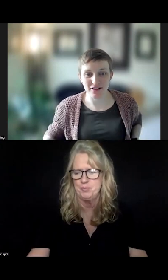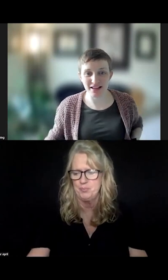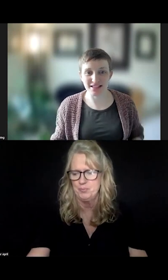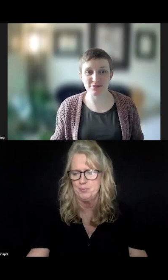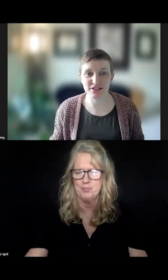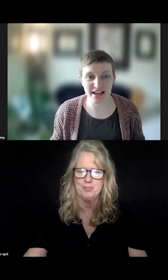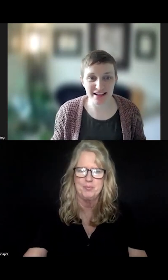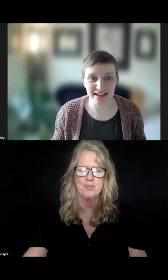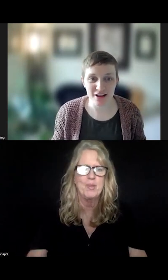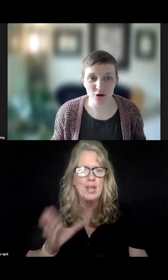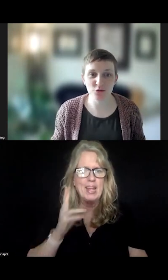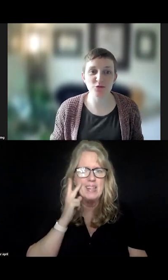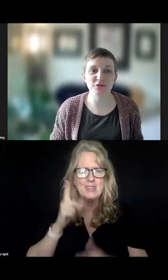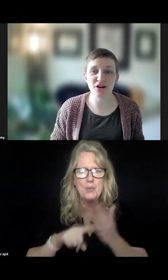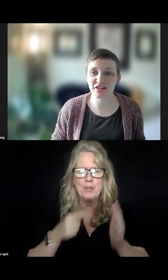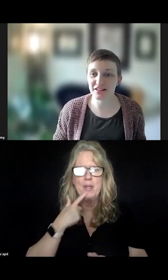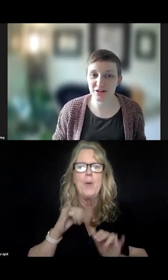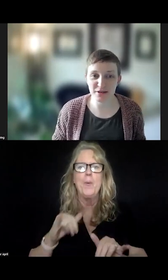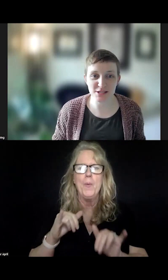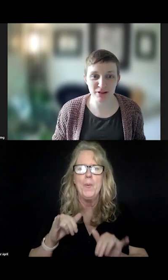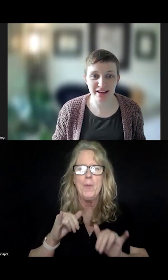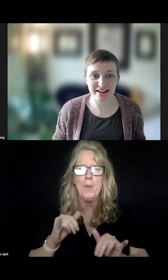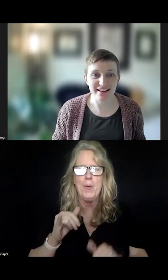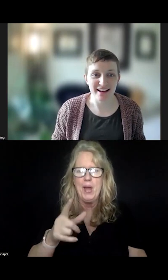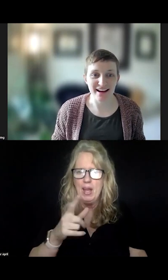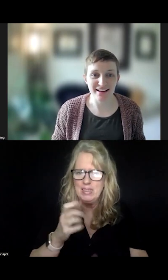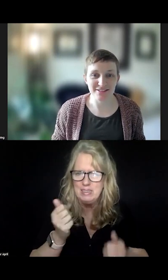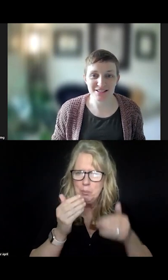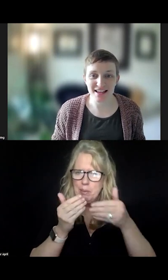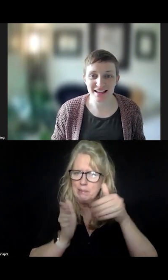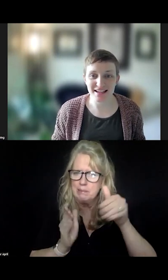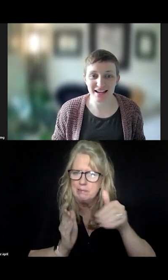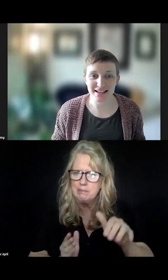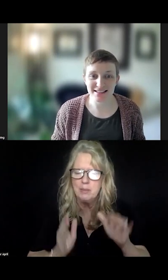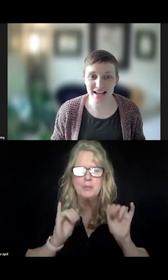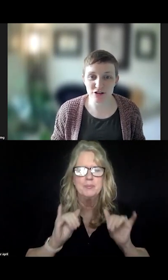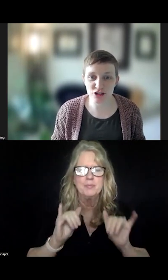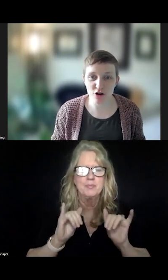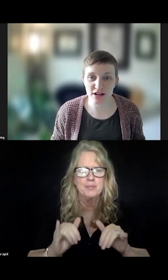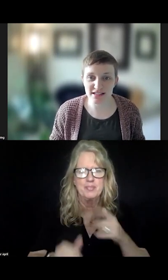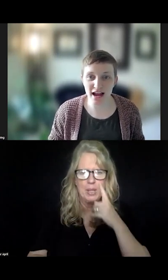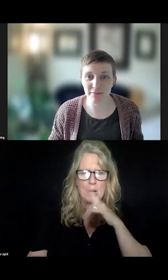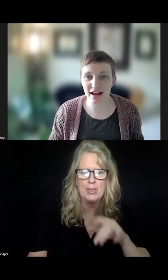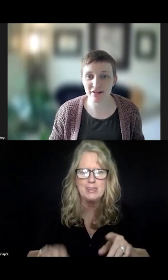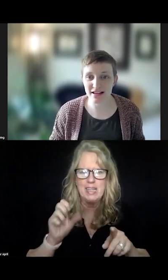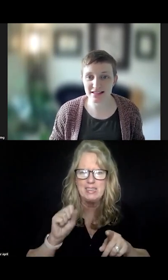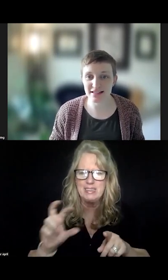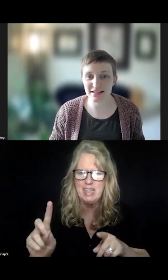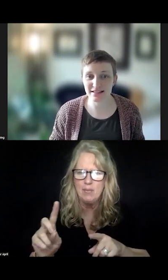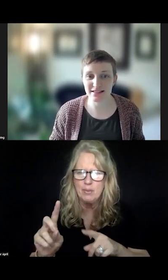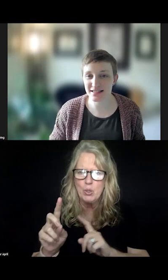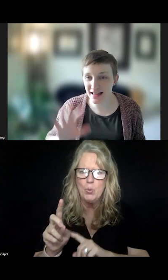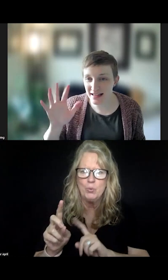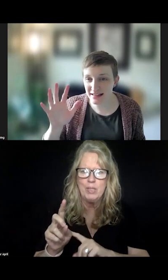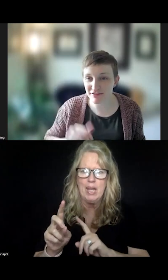All right, let's see what you said. Ooh, you all are a little bit split. Looks like South Dakota is coming out as